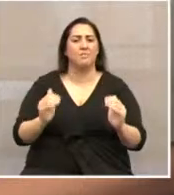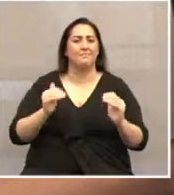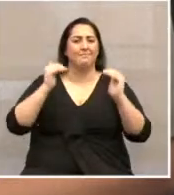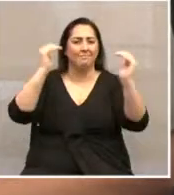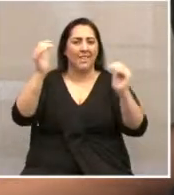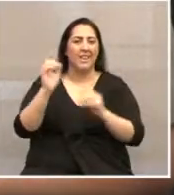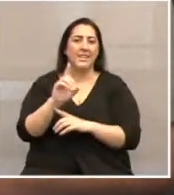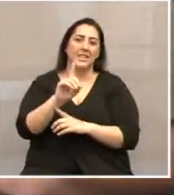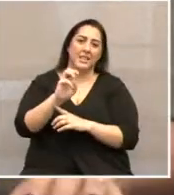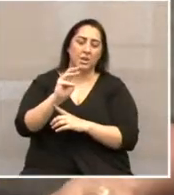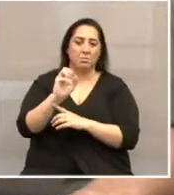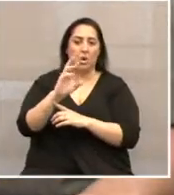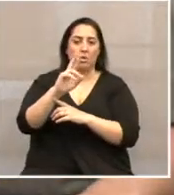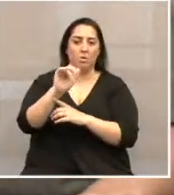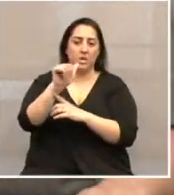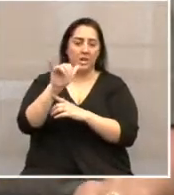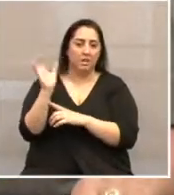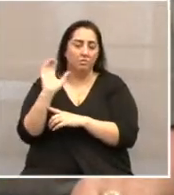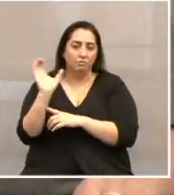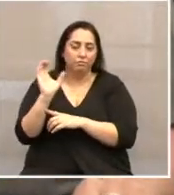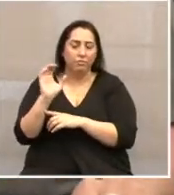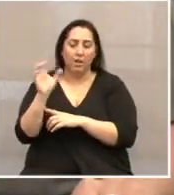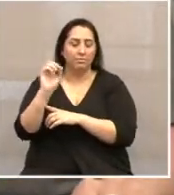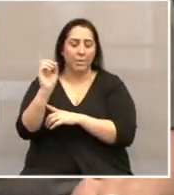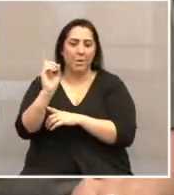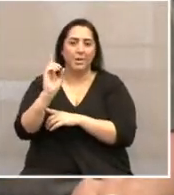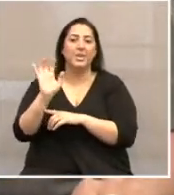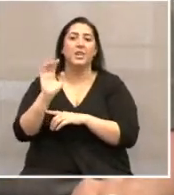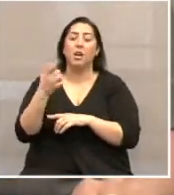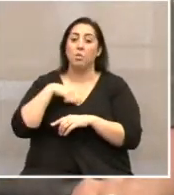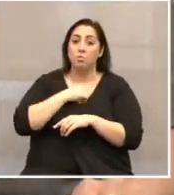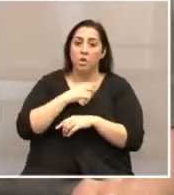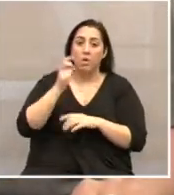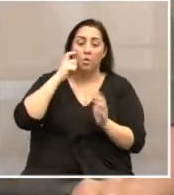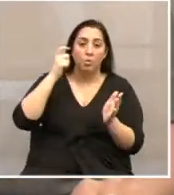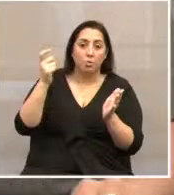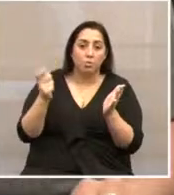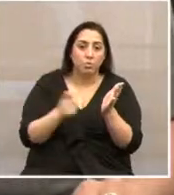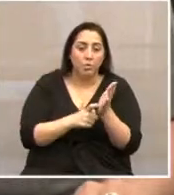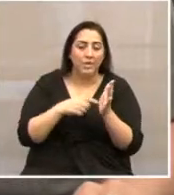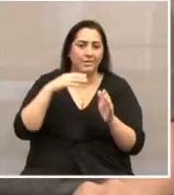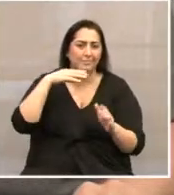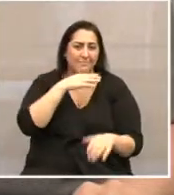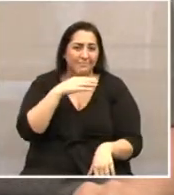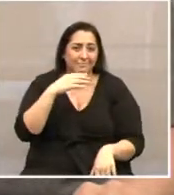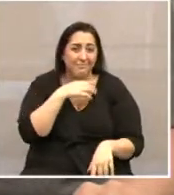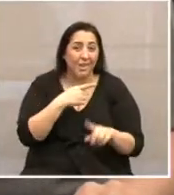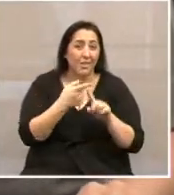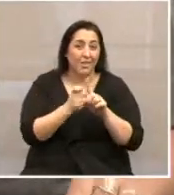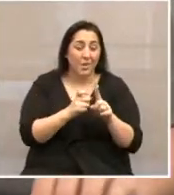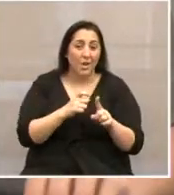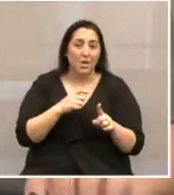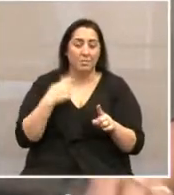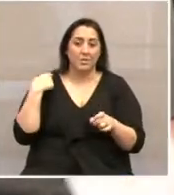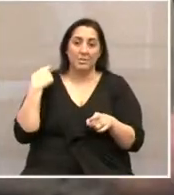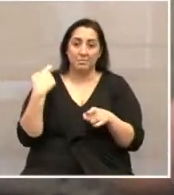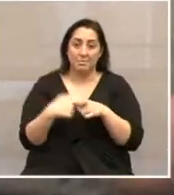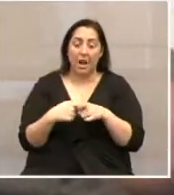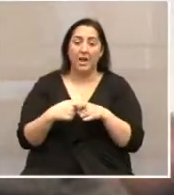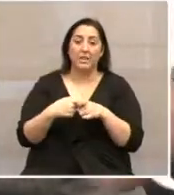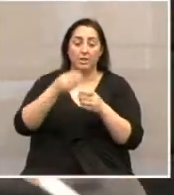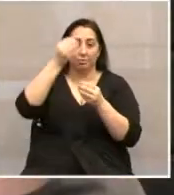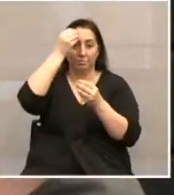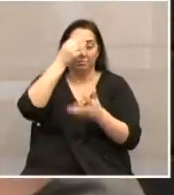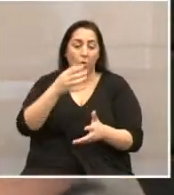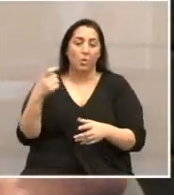that everyone's voice was heard. And we witnessed the vicious lies that were spread across the Spanish language media that degraded the public